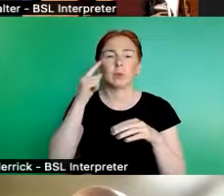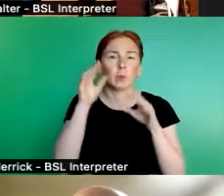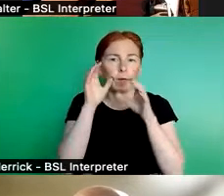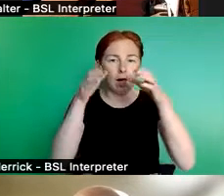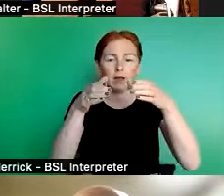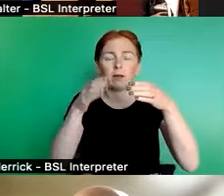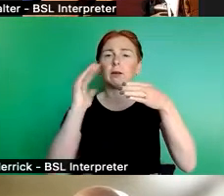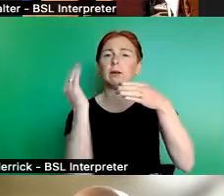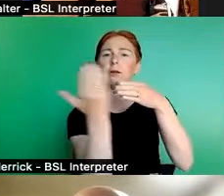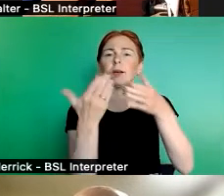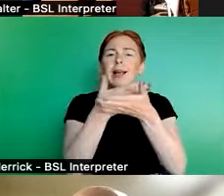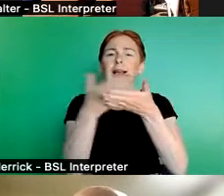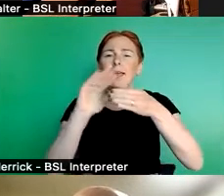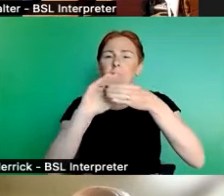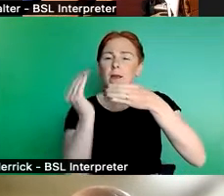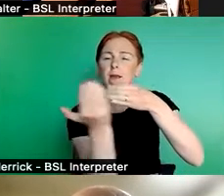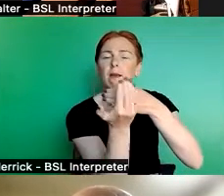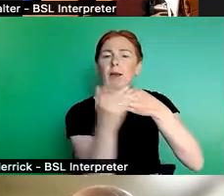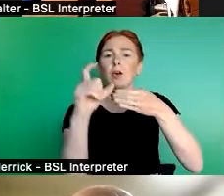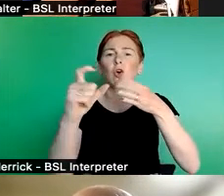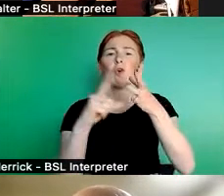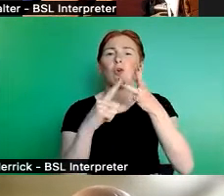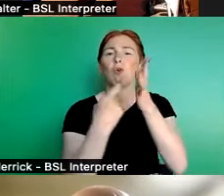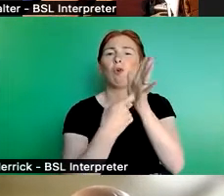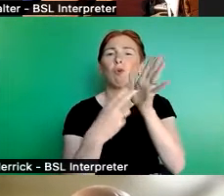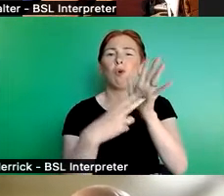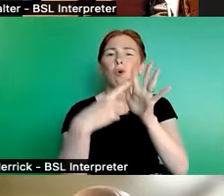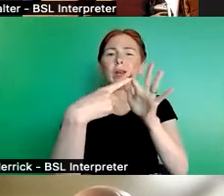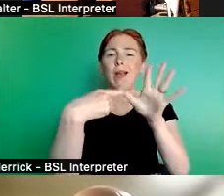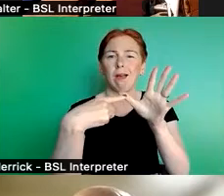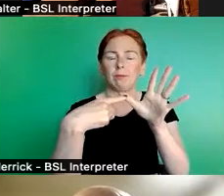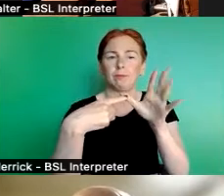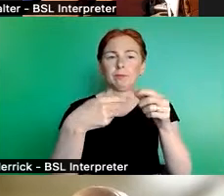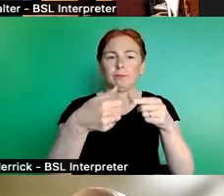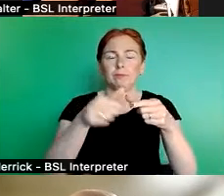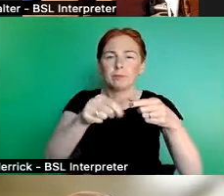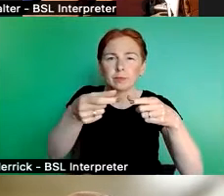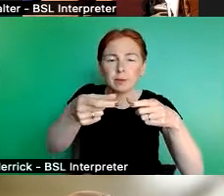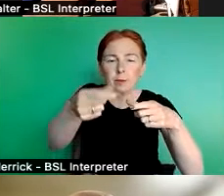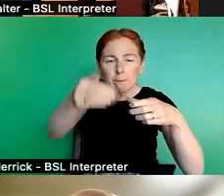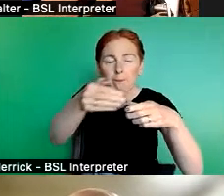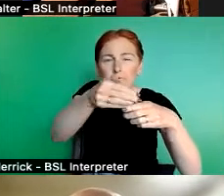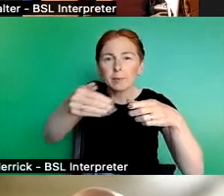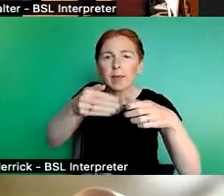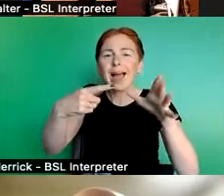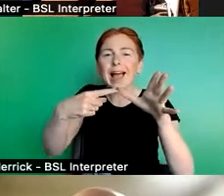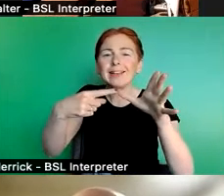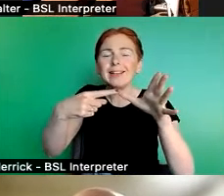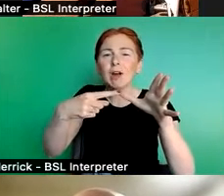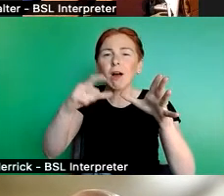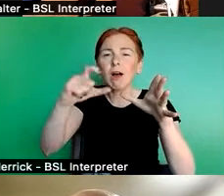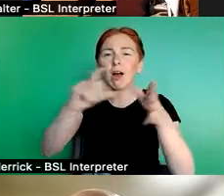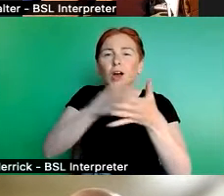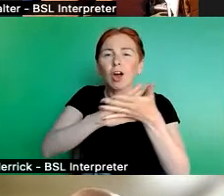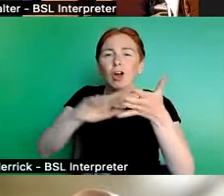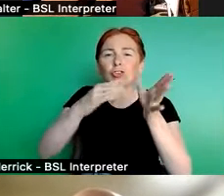call the cornea. Behind that sits a little space called the anterior chamber, and then you have the iris, the color bit of the eye, and in